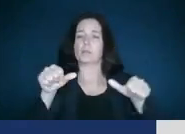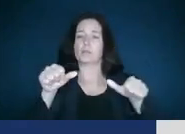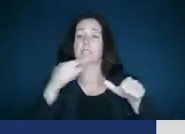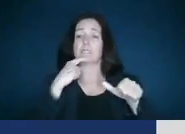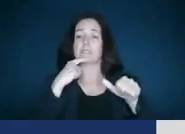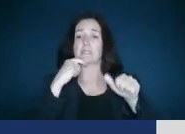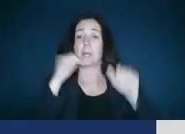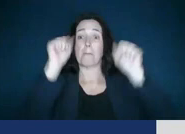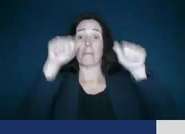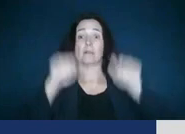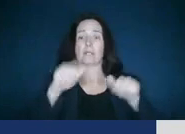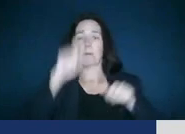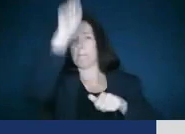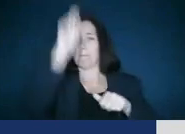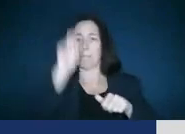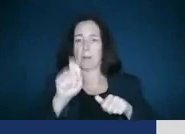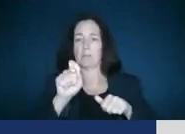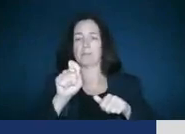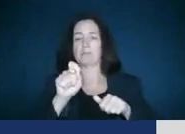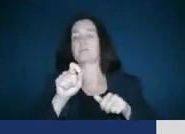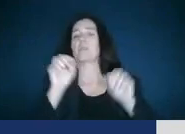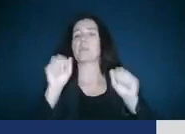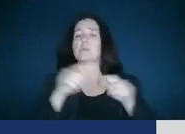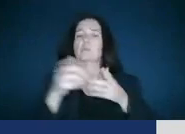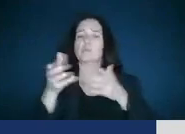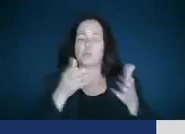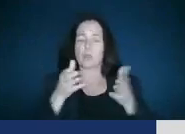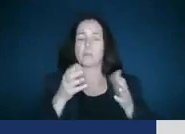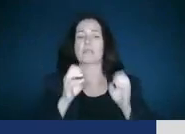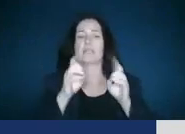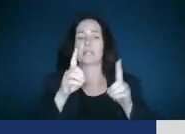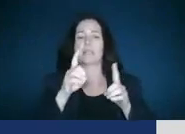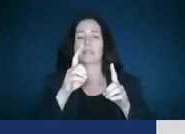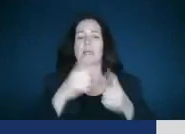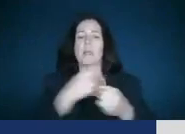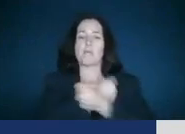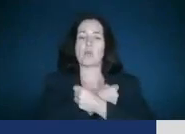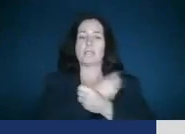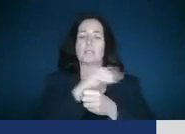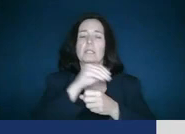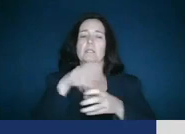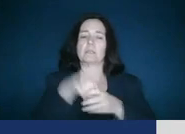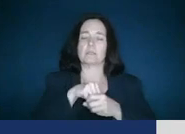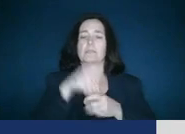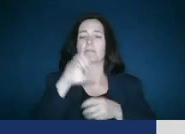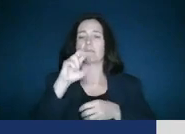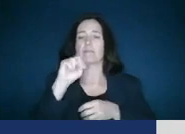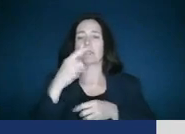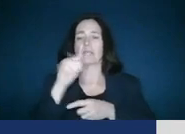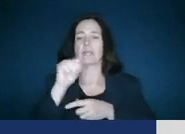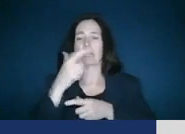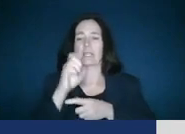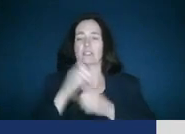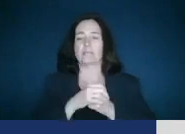big exclamation point. The ability to serve, educate, embrace, engage.